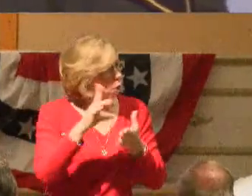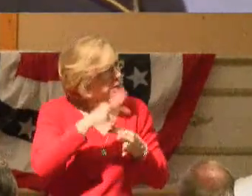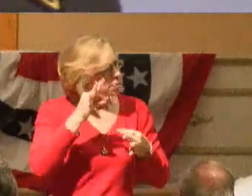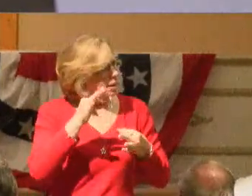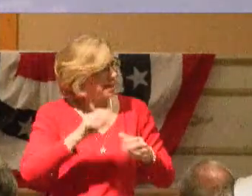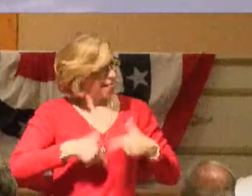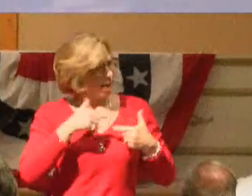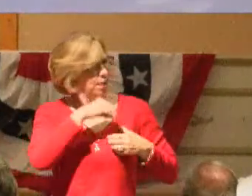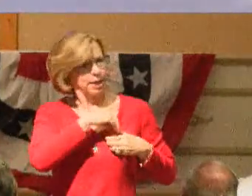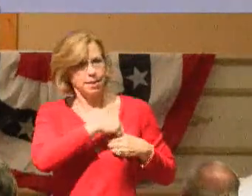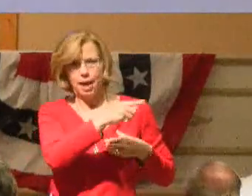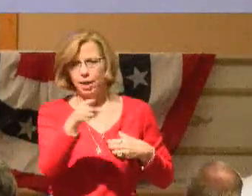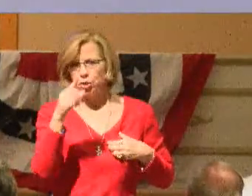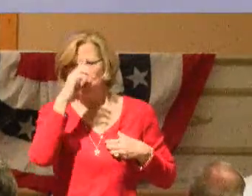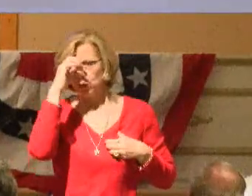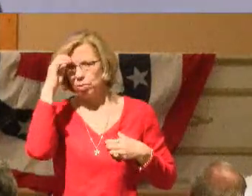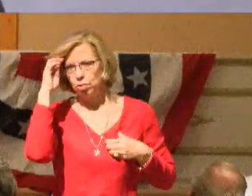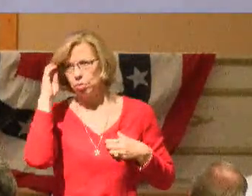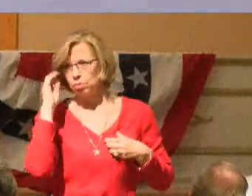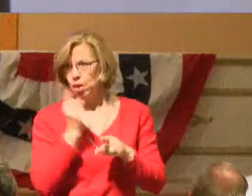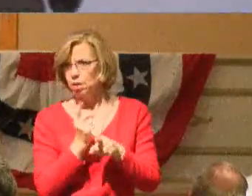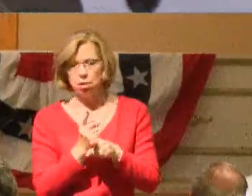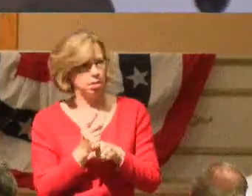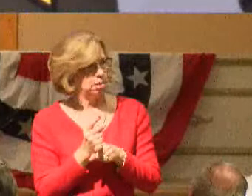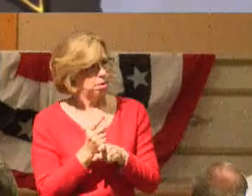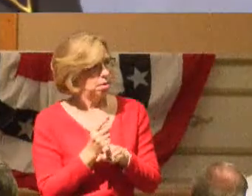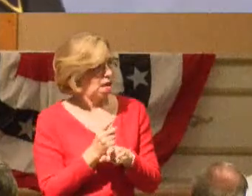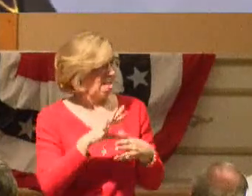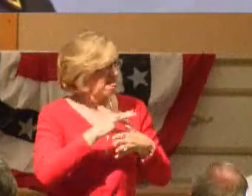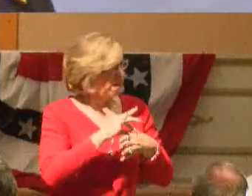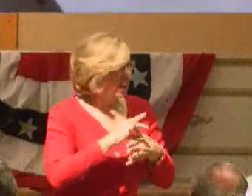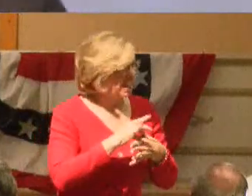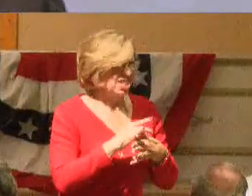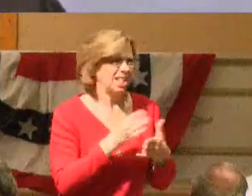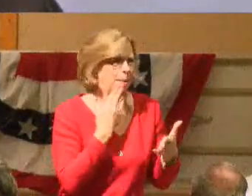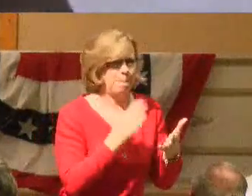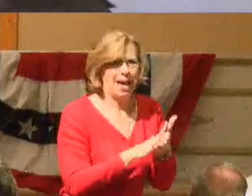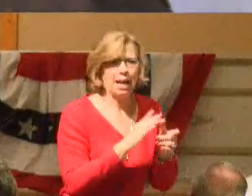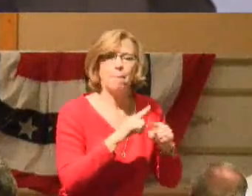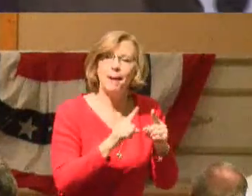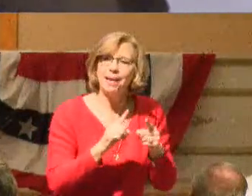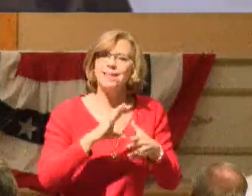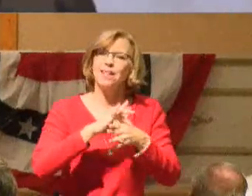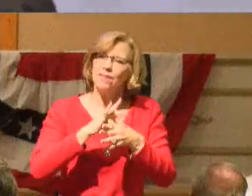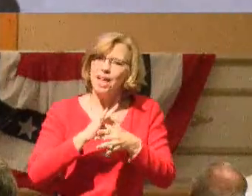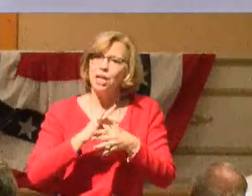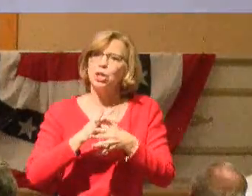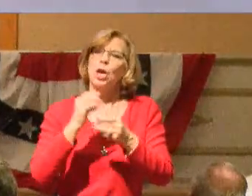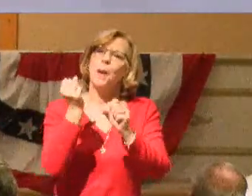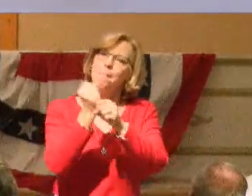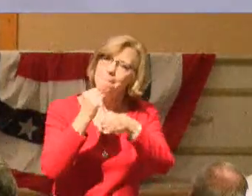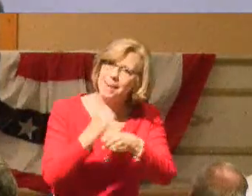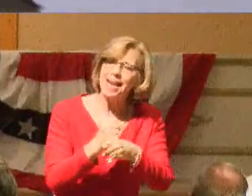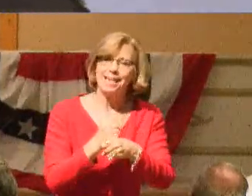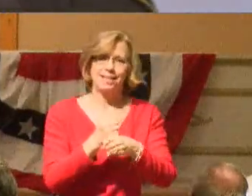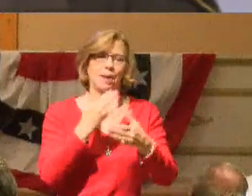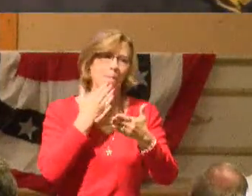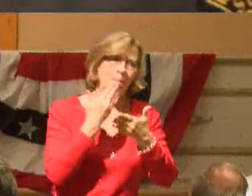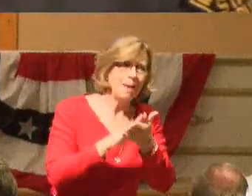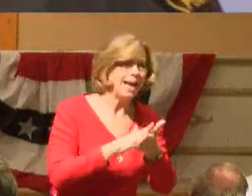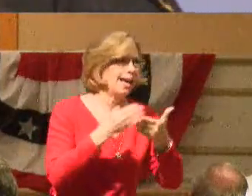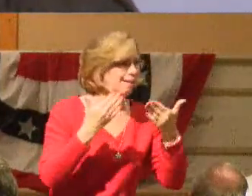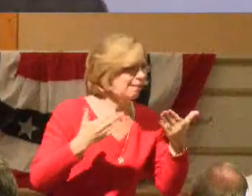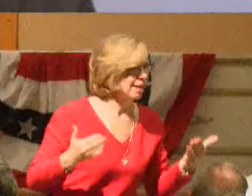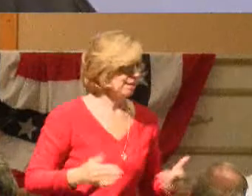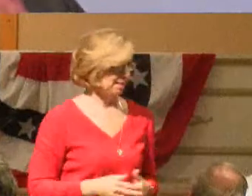he's living within his old flesh in that sense. So the flesh itself is not bad, but it's what the flesh produces, and that is bad. So he says, if